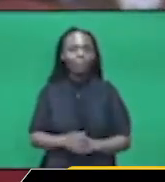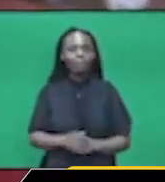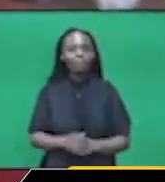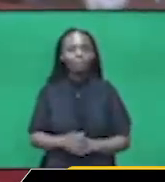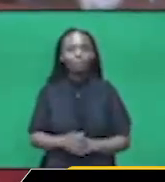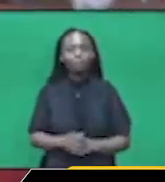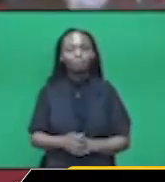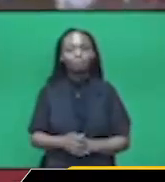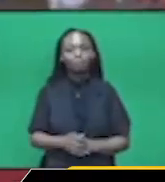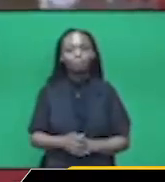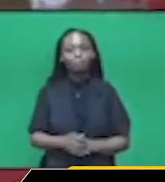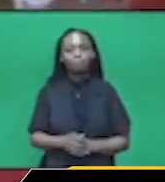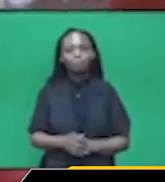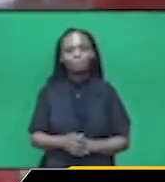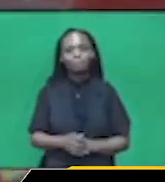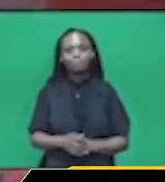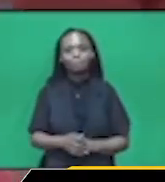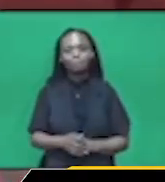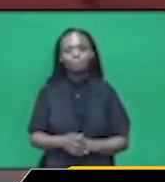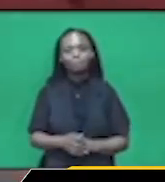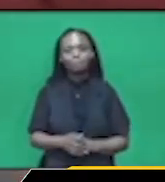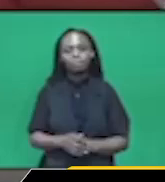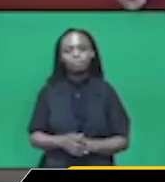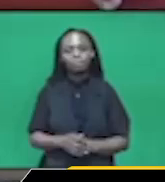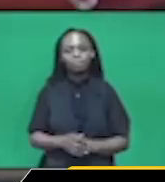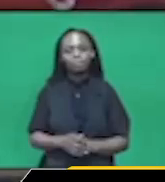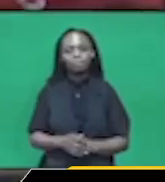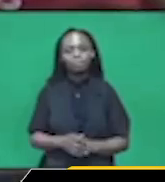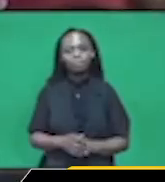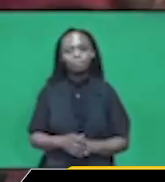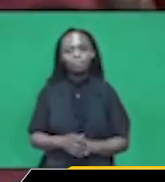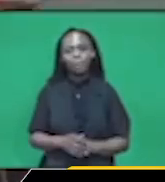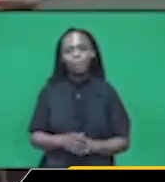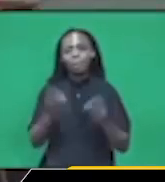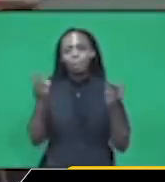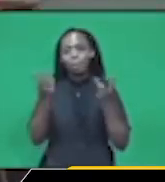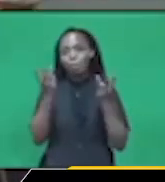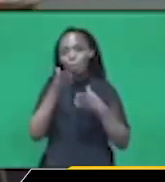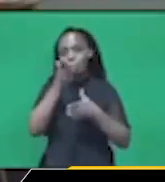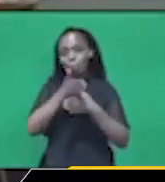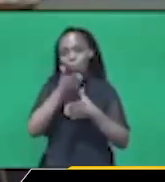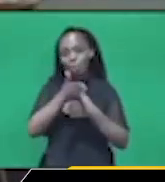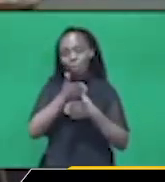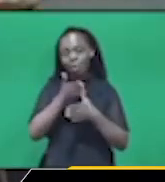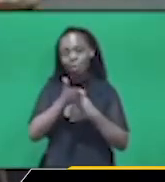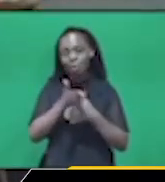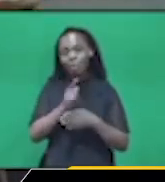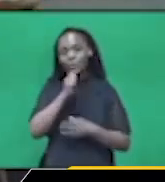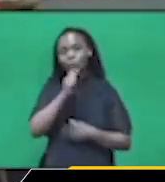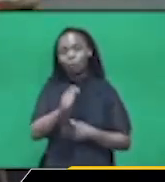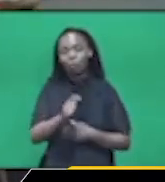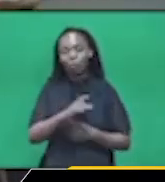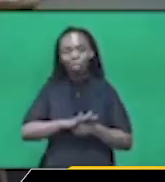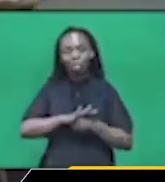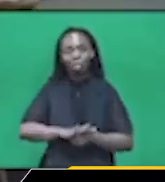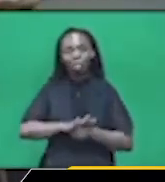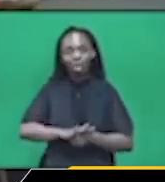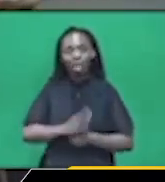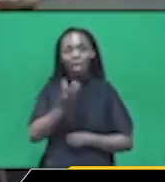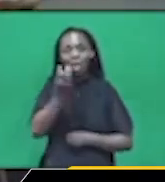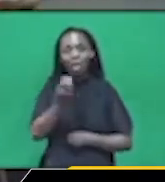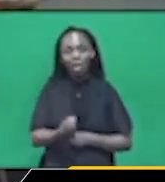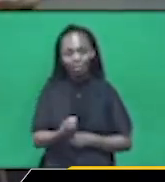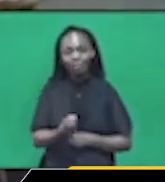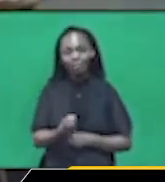the working class even more so. The working class is under siege, President, and with the